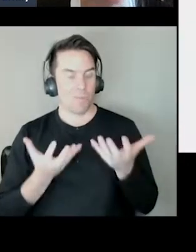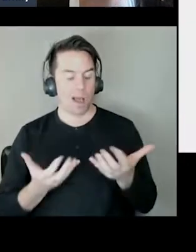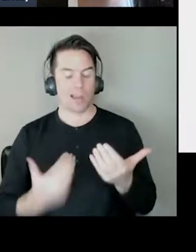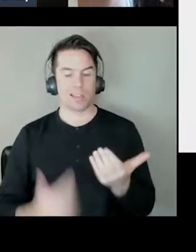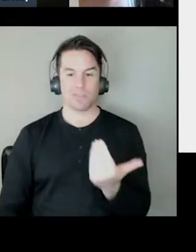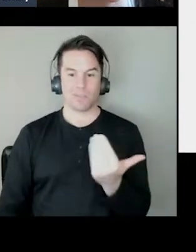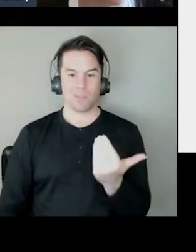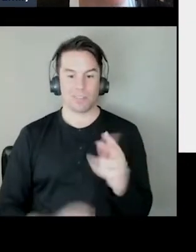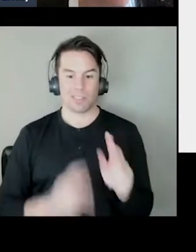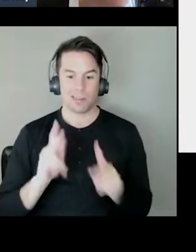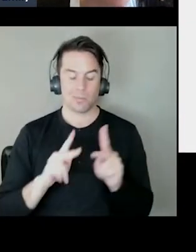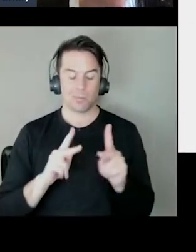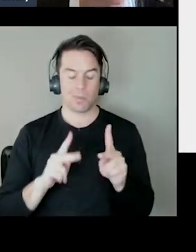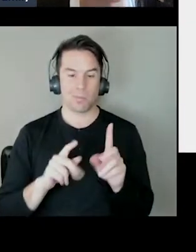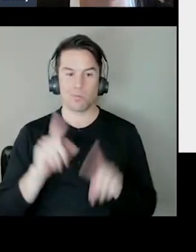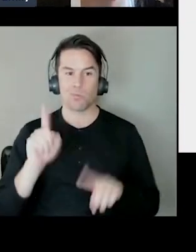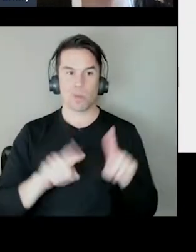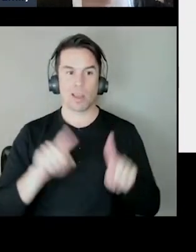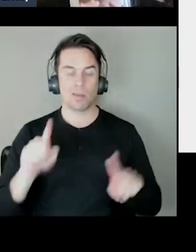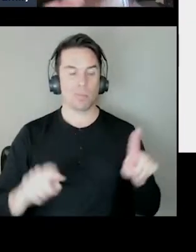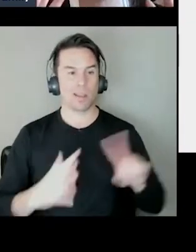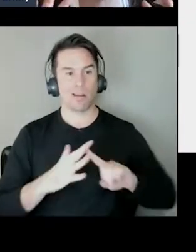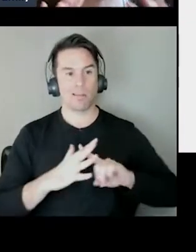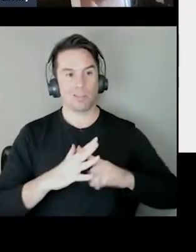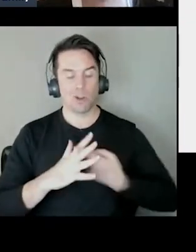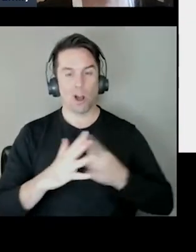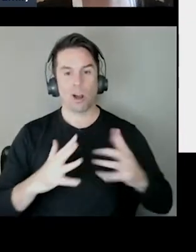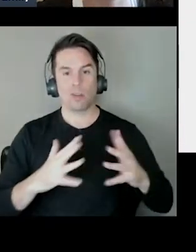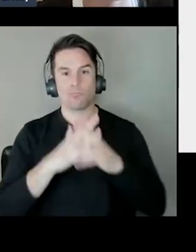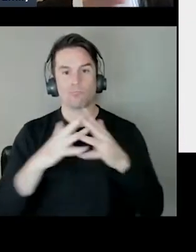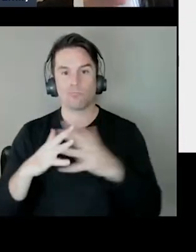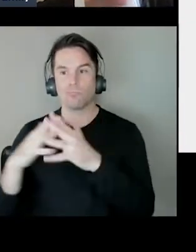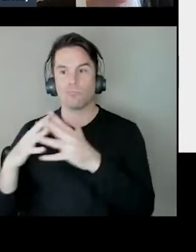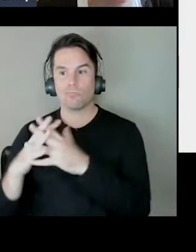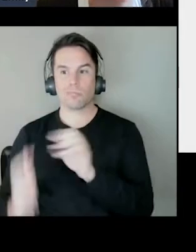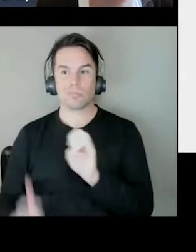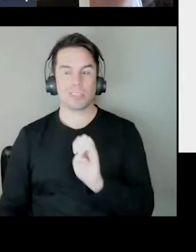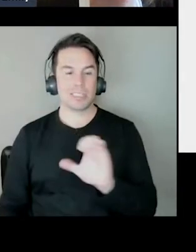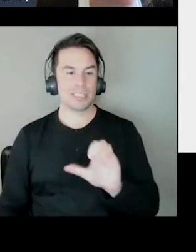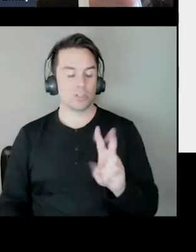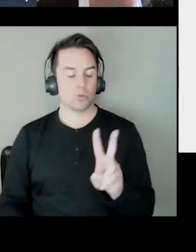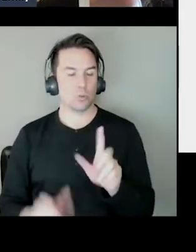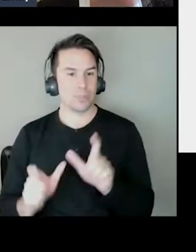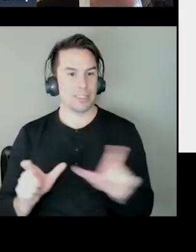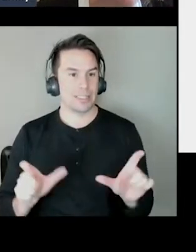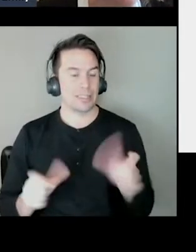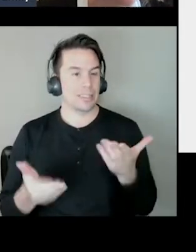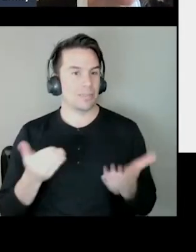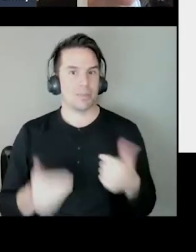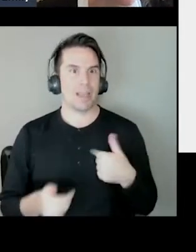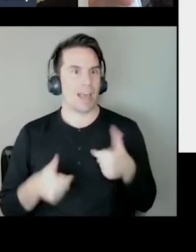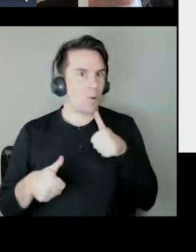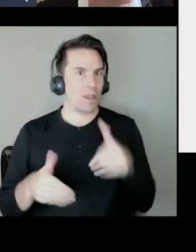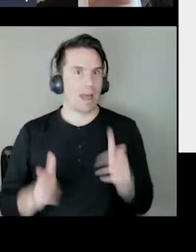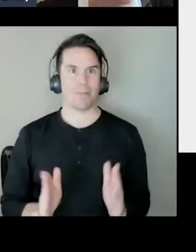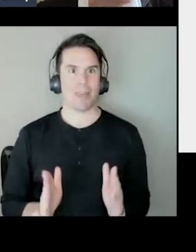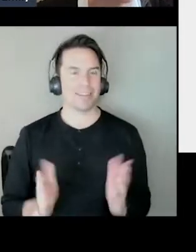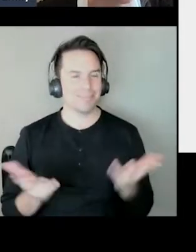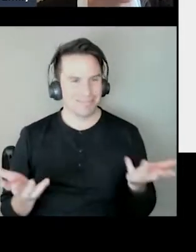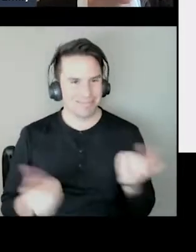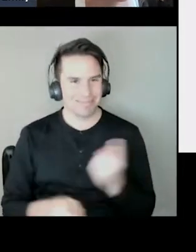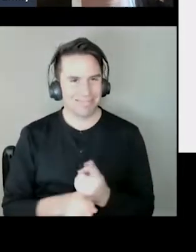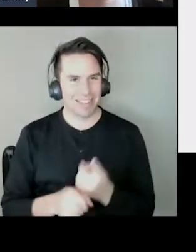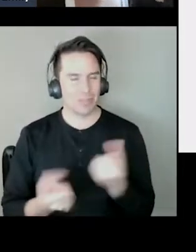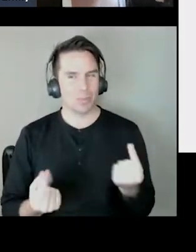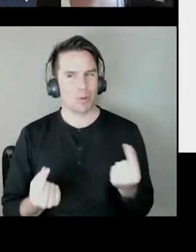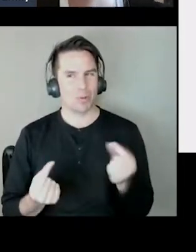to go randomly turn on EC2 instances, right? Like maybe I don't even let them do that. What do I do in that case? What would